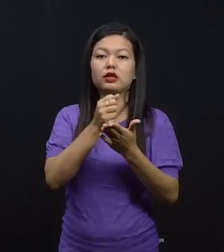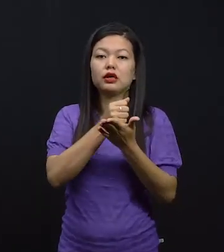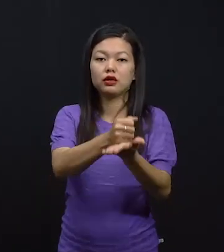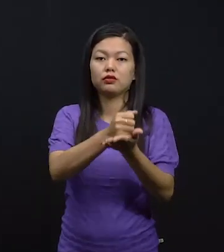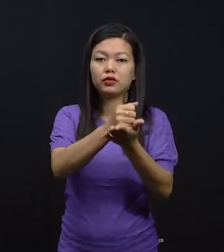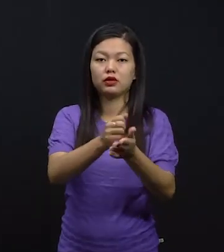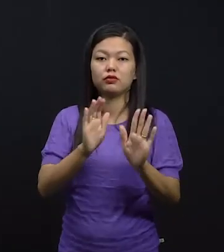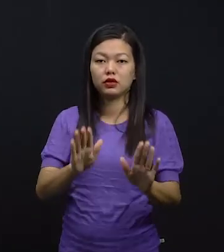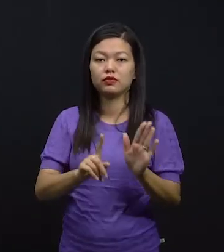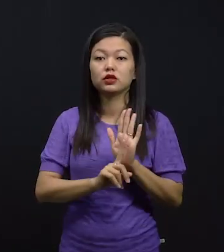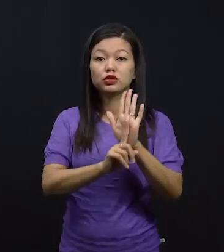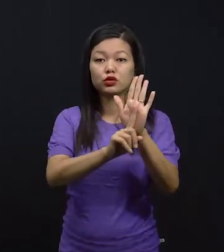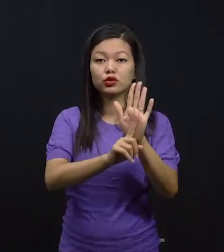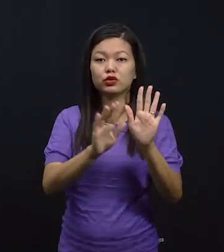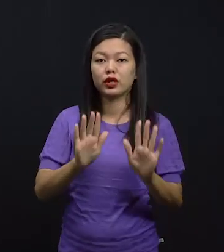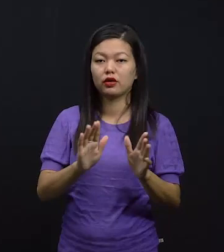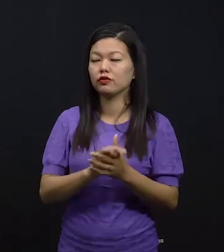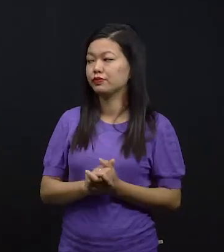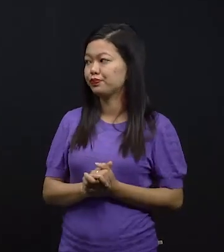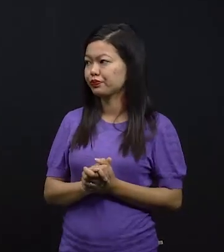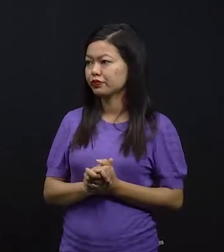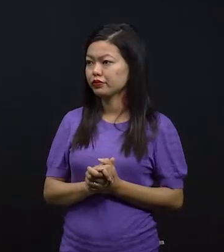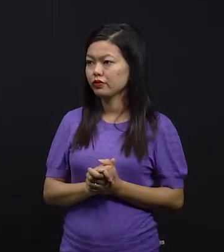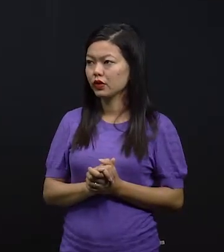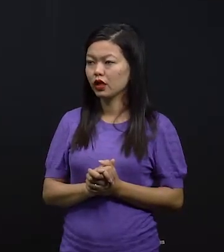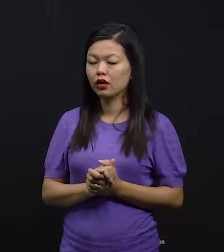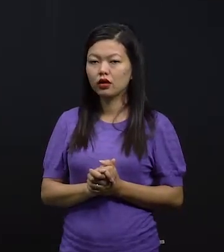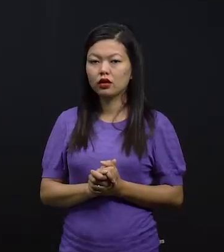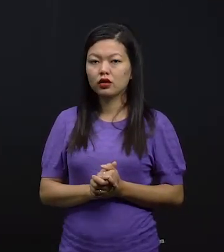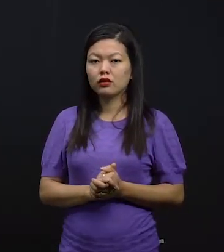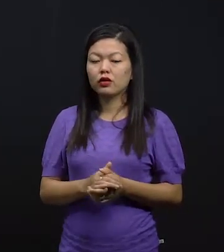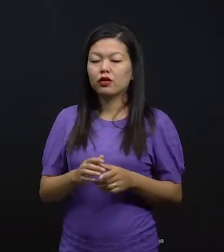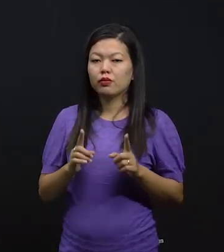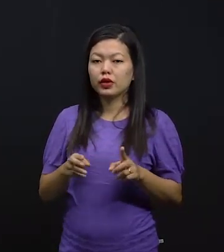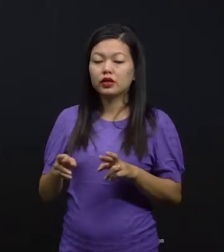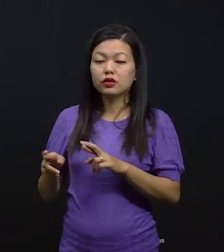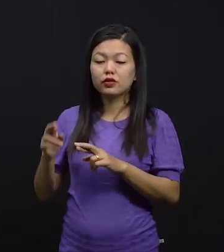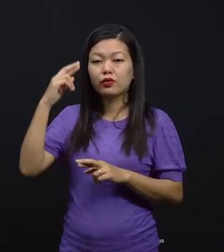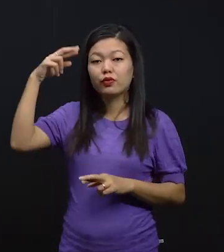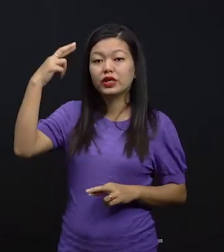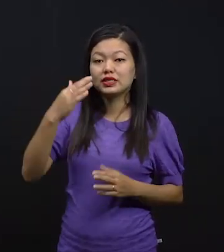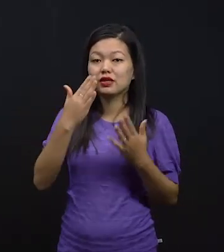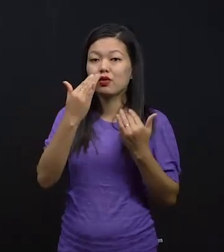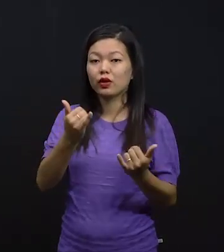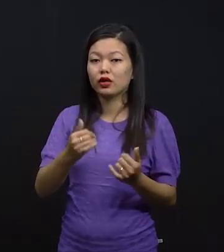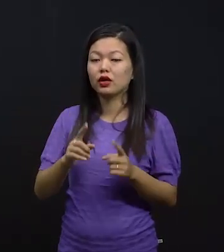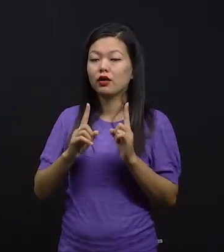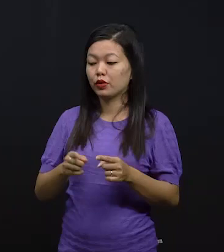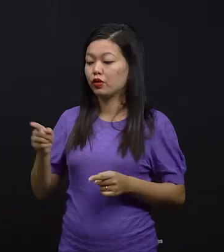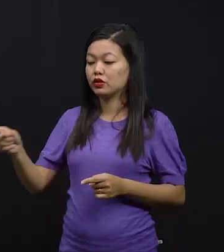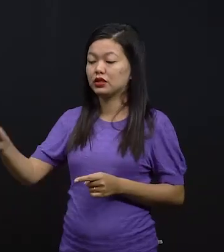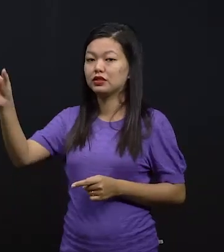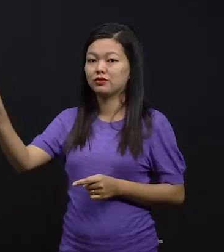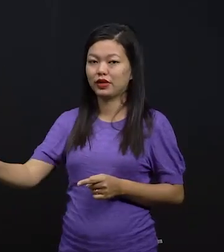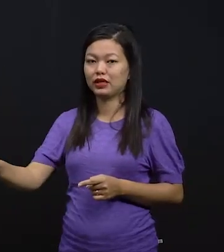still alive, because he himself decided to stop and decided to cover up his works, because he might have thought